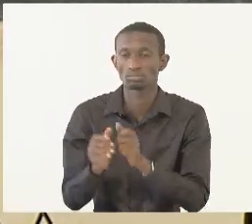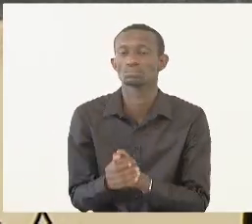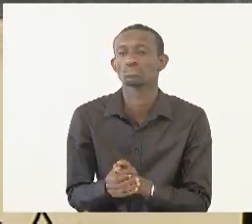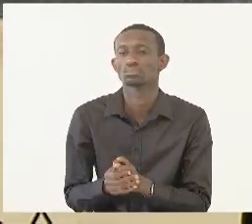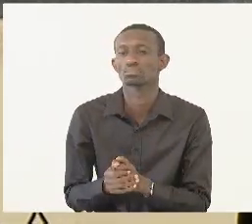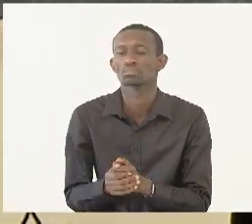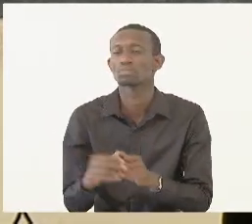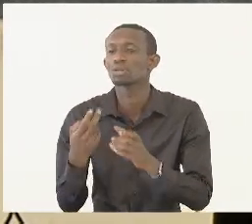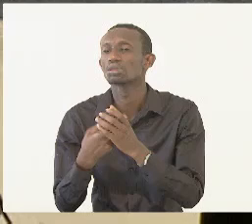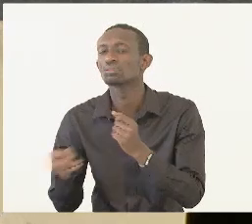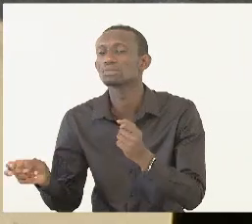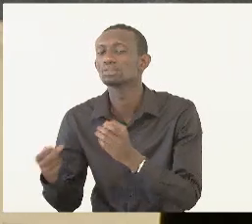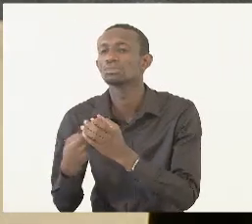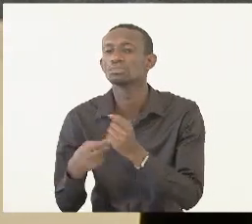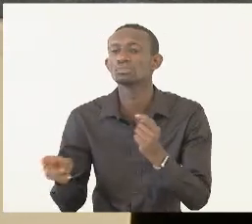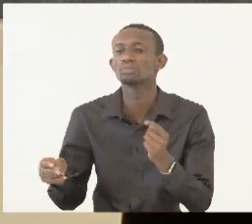removal